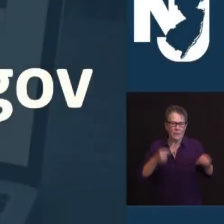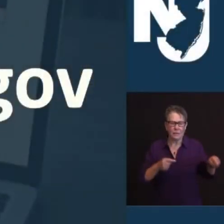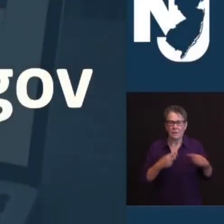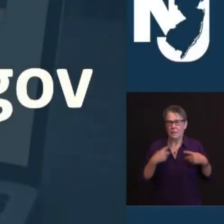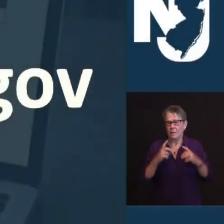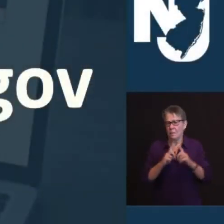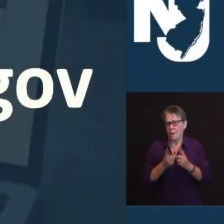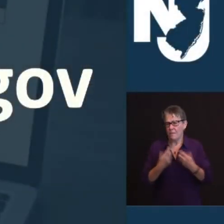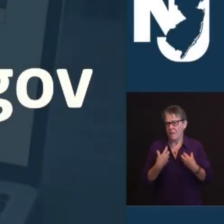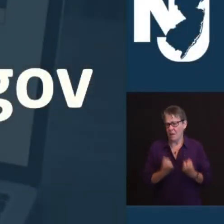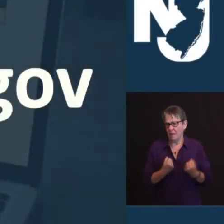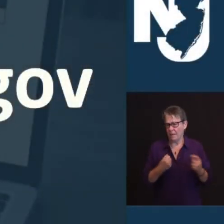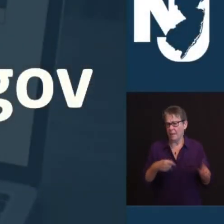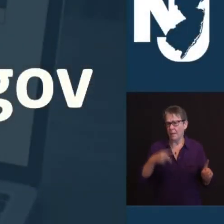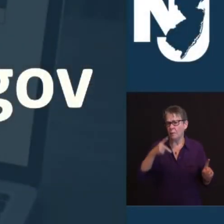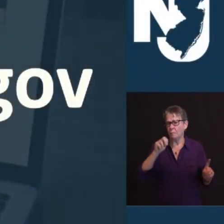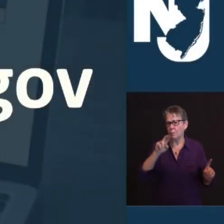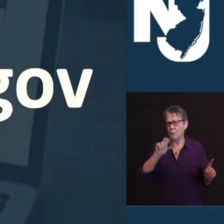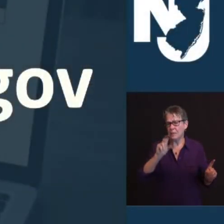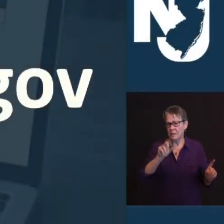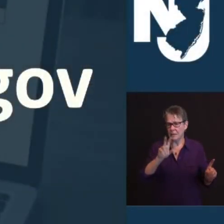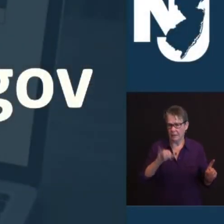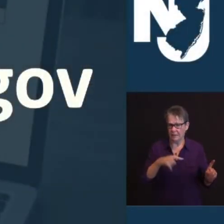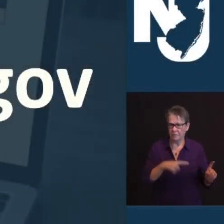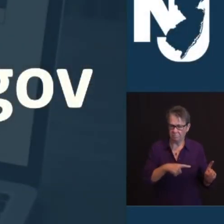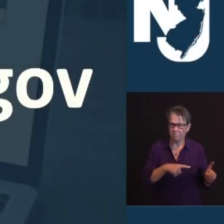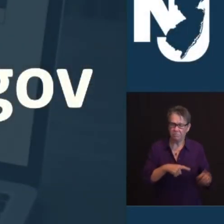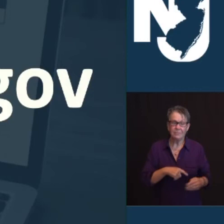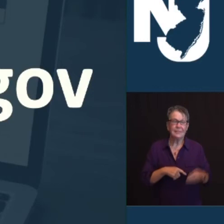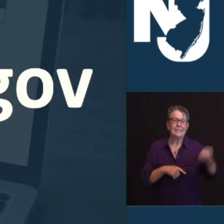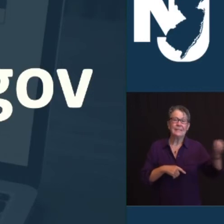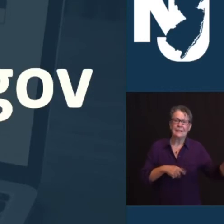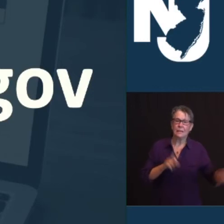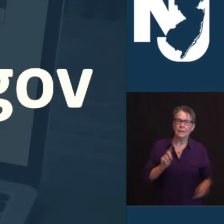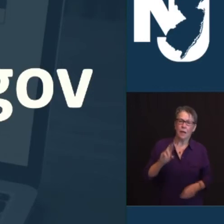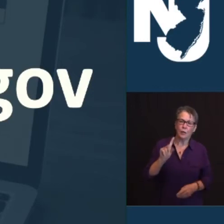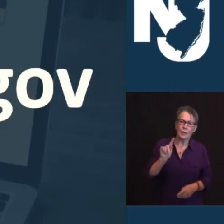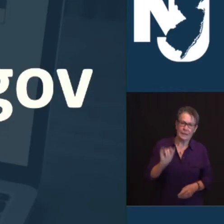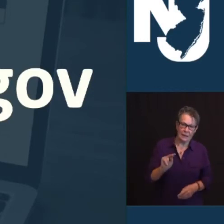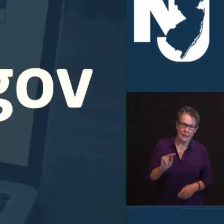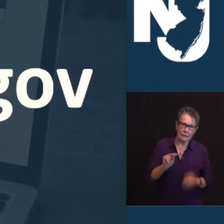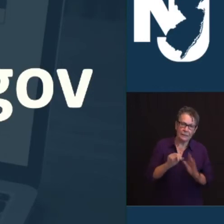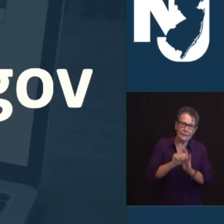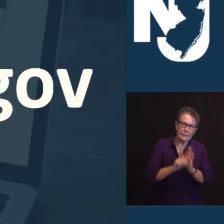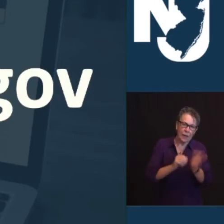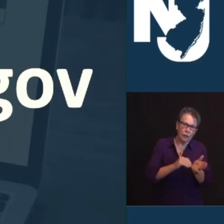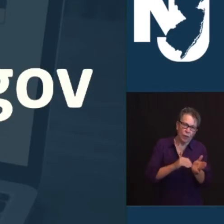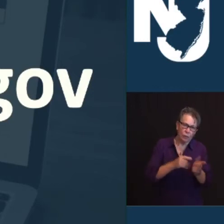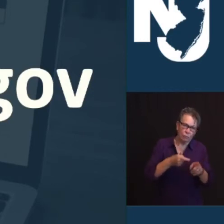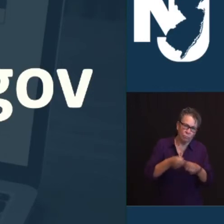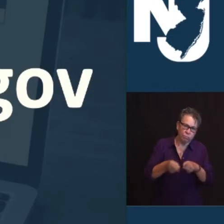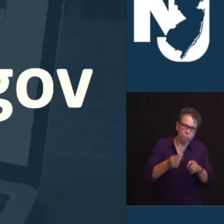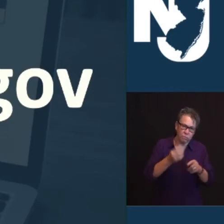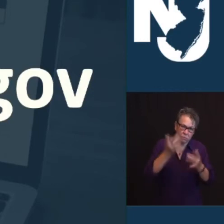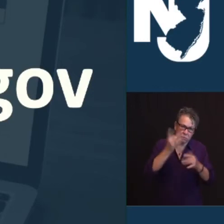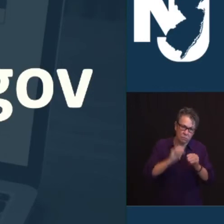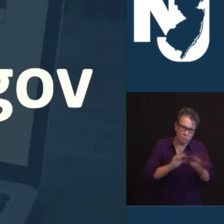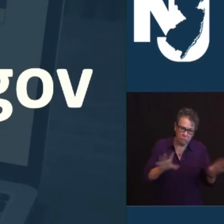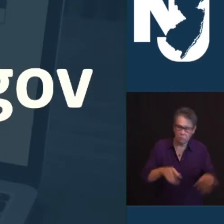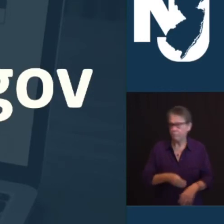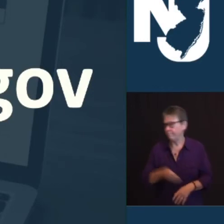right, the state's epidemiologist, Dr. Christina Tan. Thank you both. To my left, the guy who needs no introduction, the Superintendent of the State